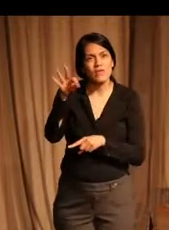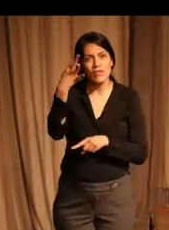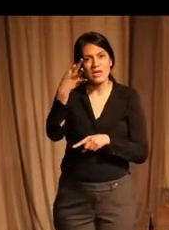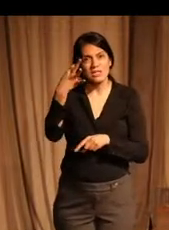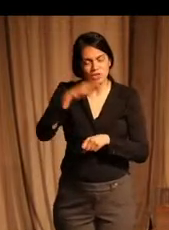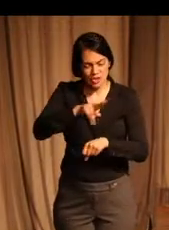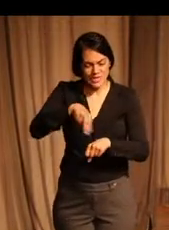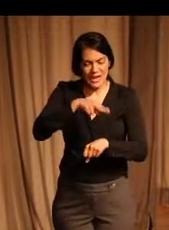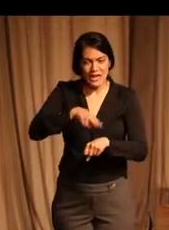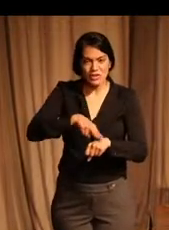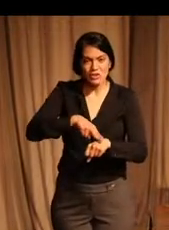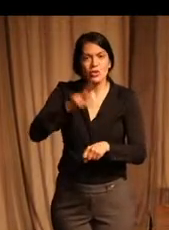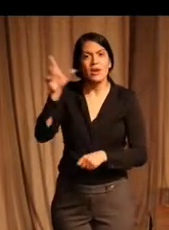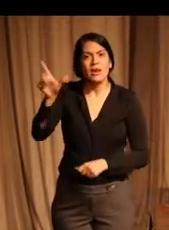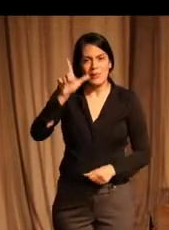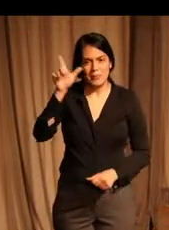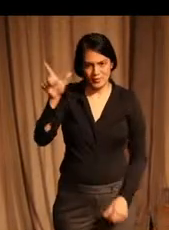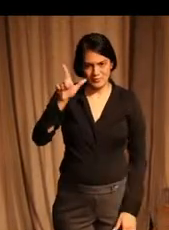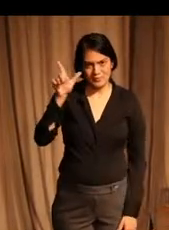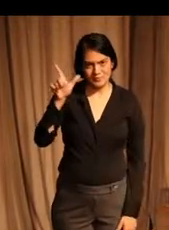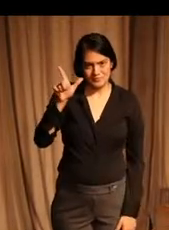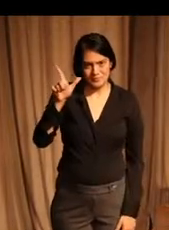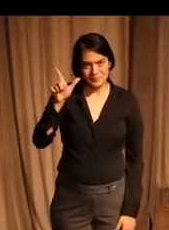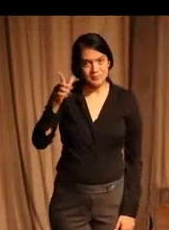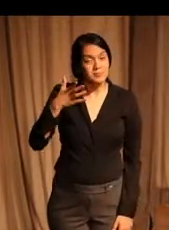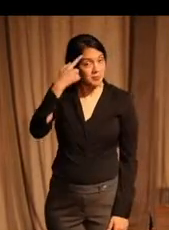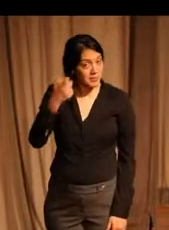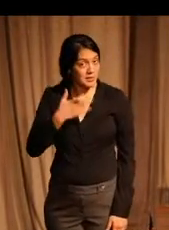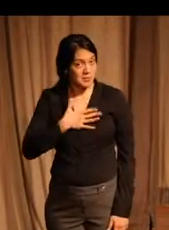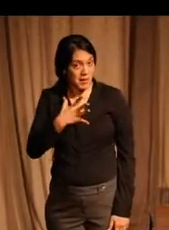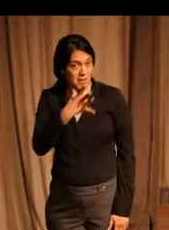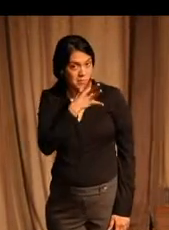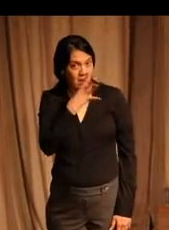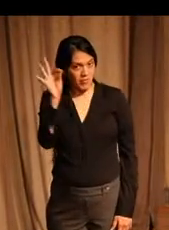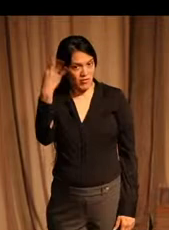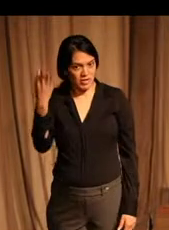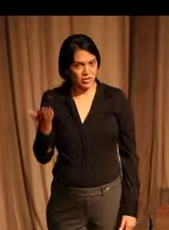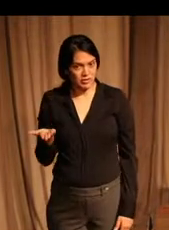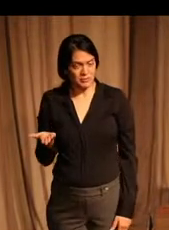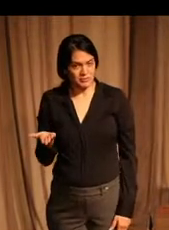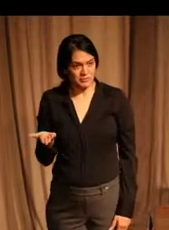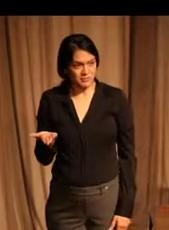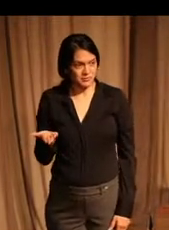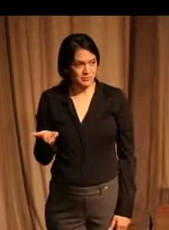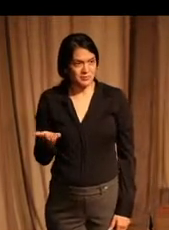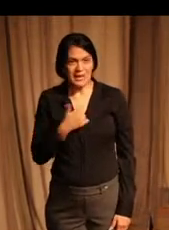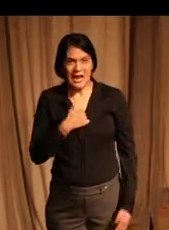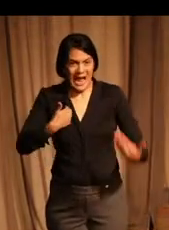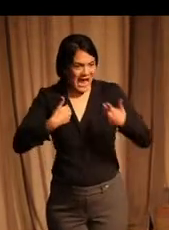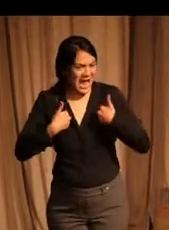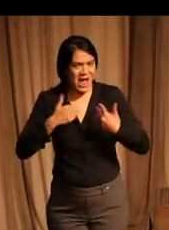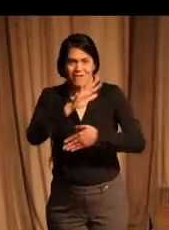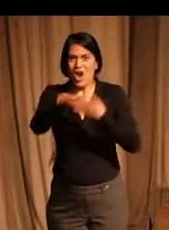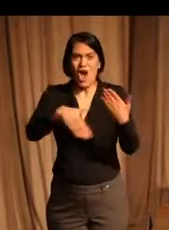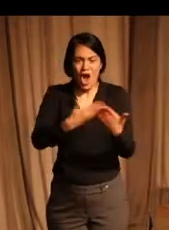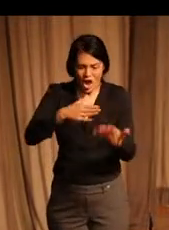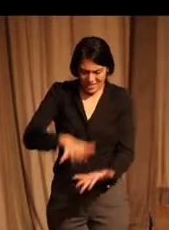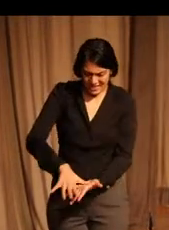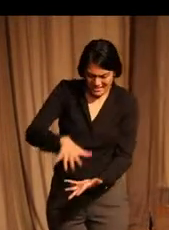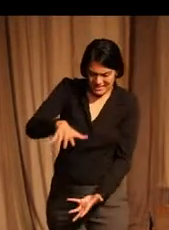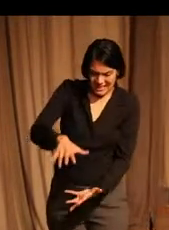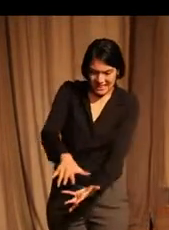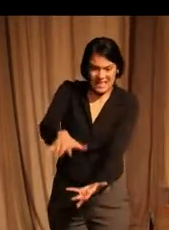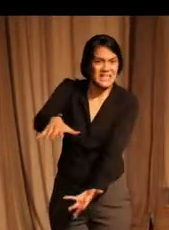National Library, saying, because my mother was French, and say, look, I have all this stuff. Are